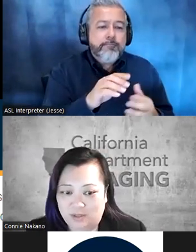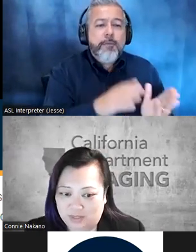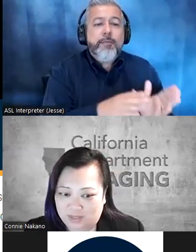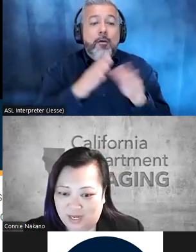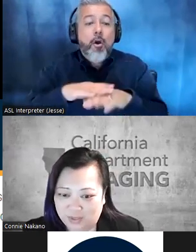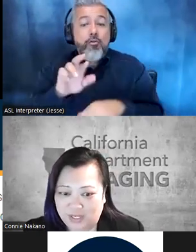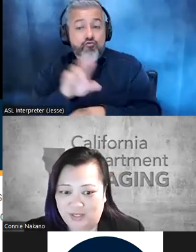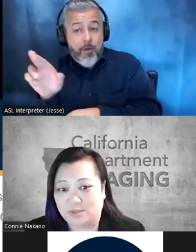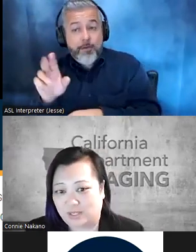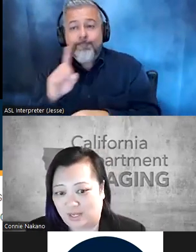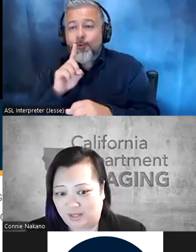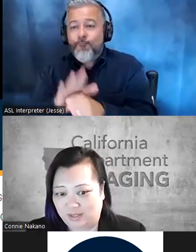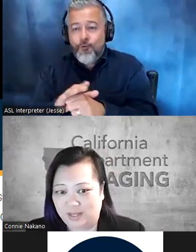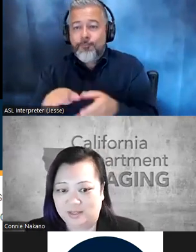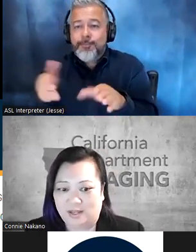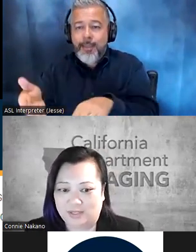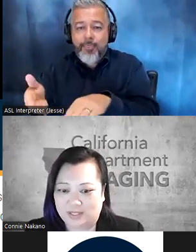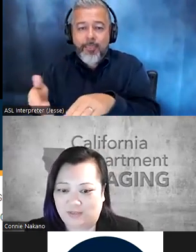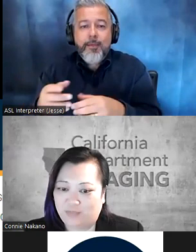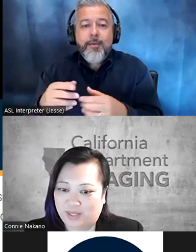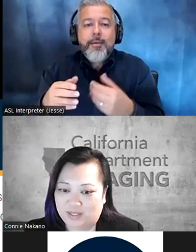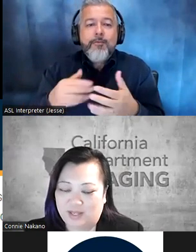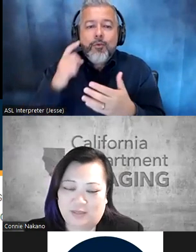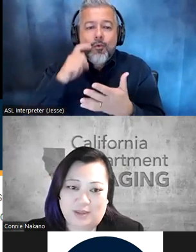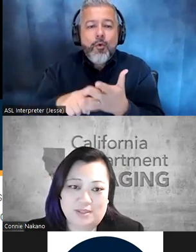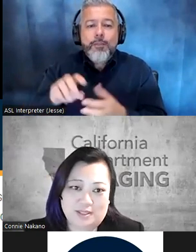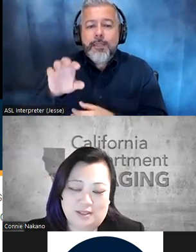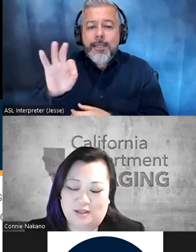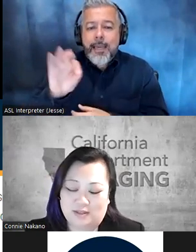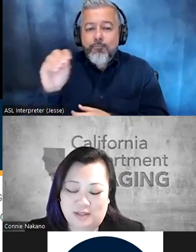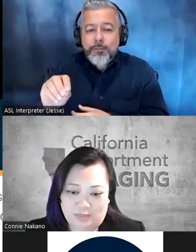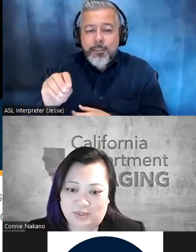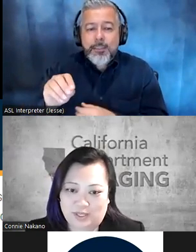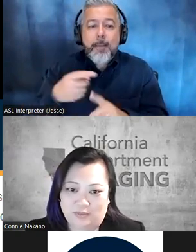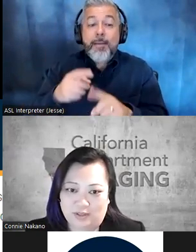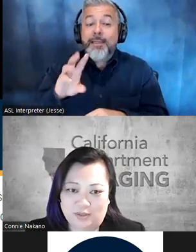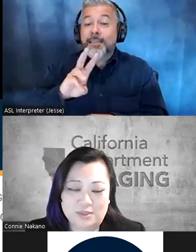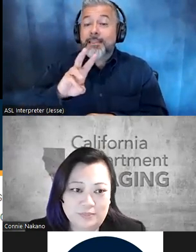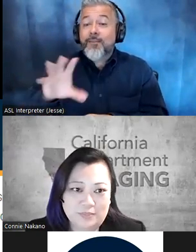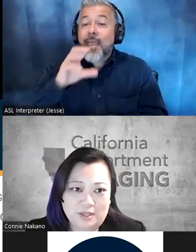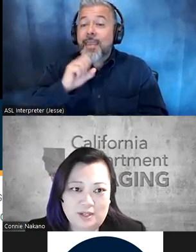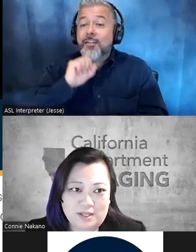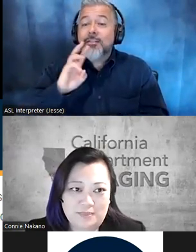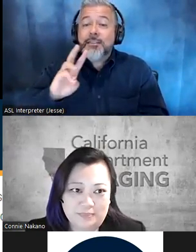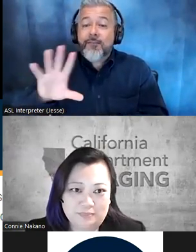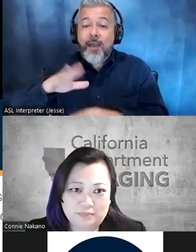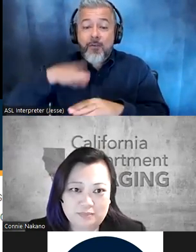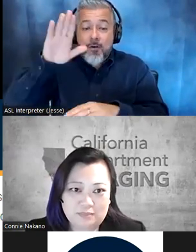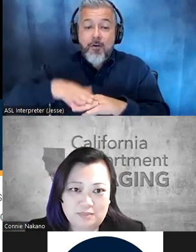deaths. Although it's 9%, you'll see the deaths of 65 plus takes up about 70% of all those. Next